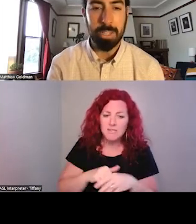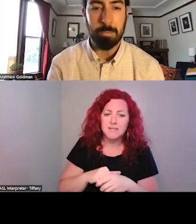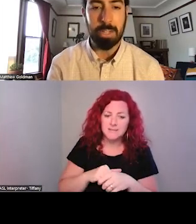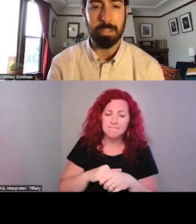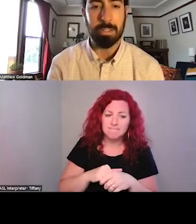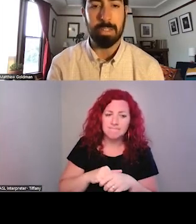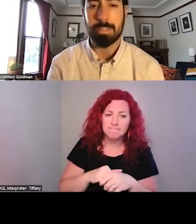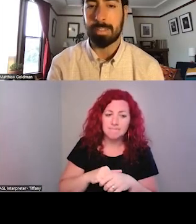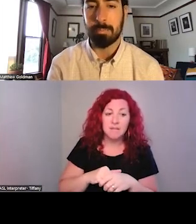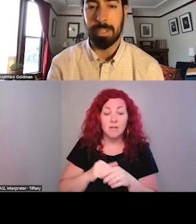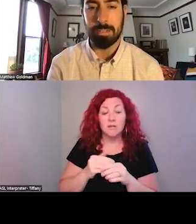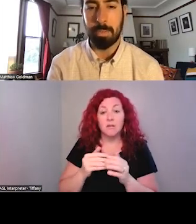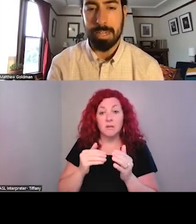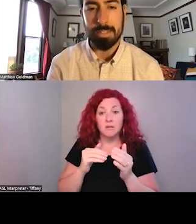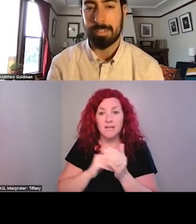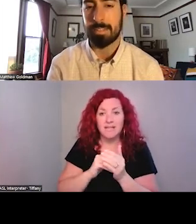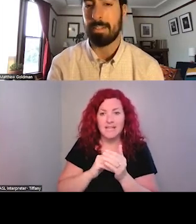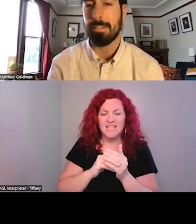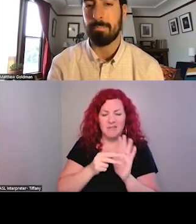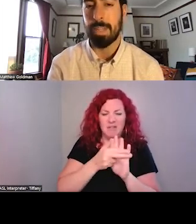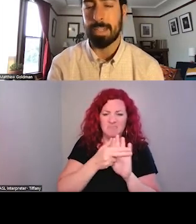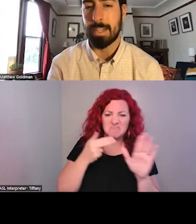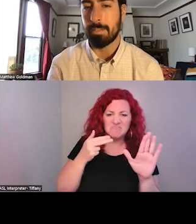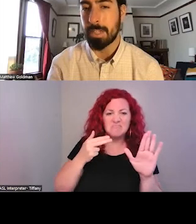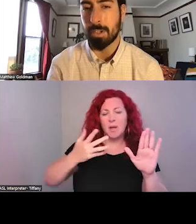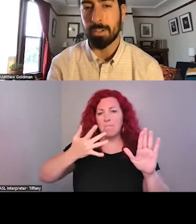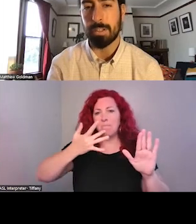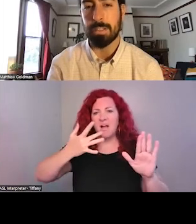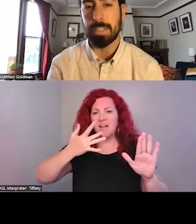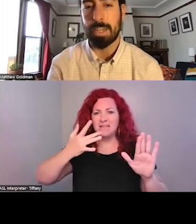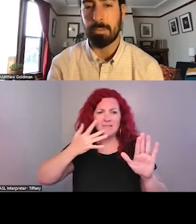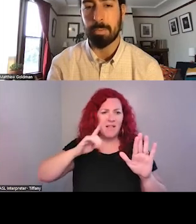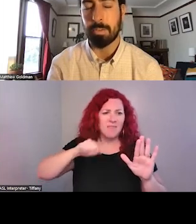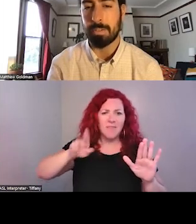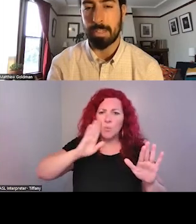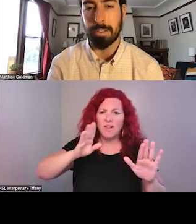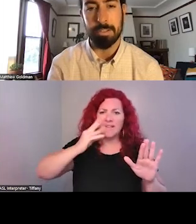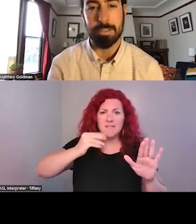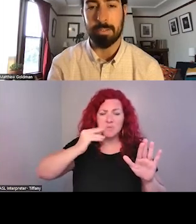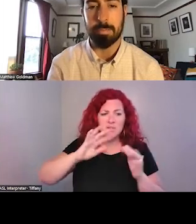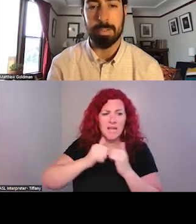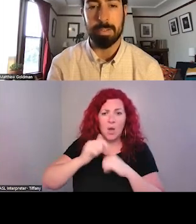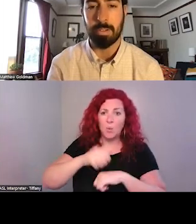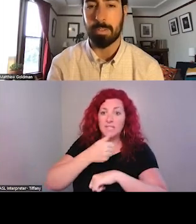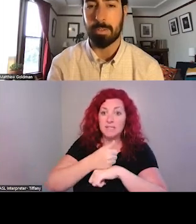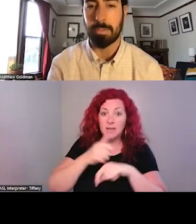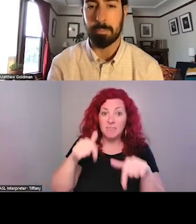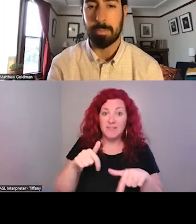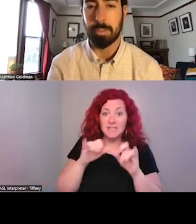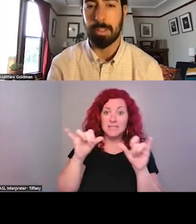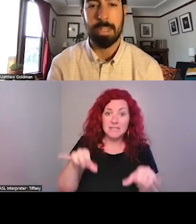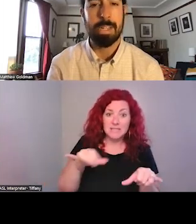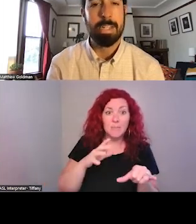Again, being aware stigma and bias at every turn in how we're both designing our systems and also